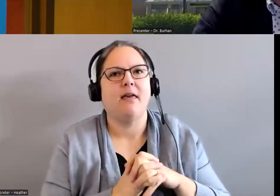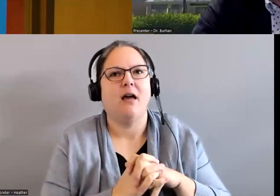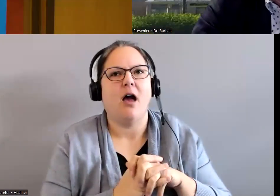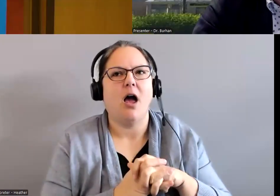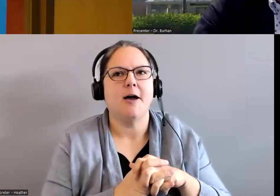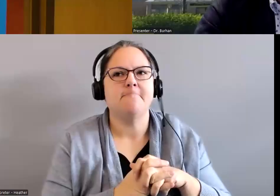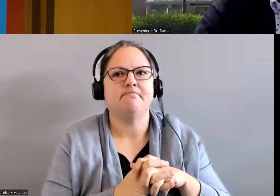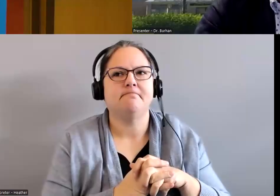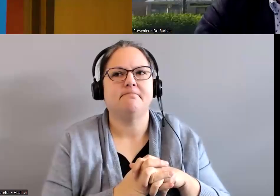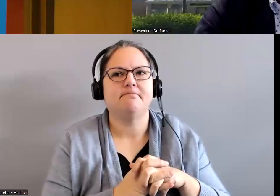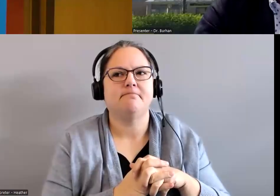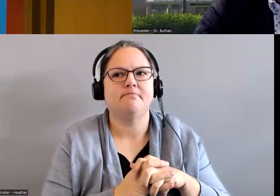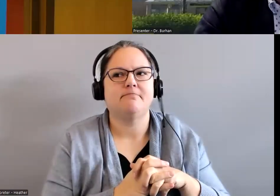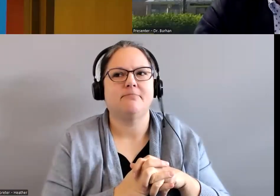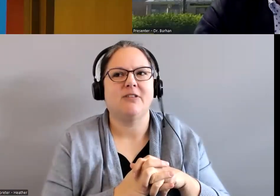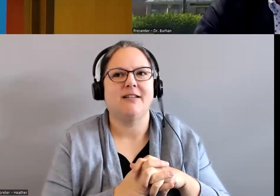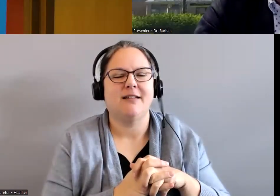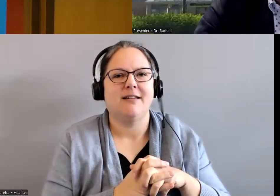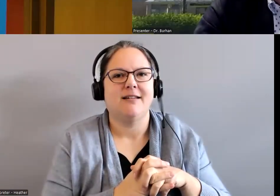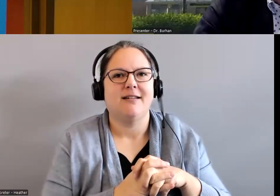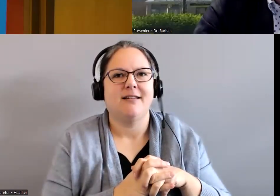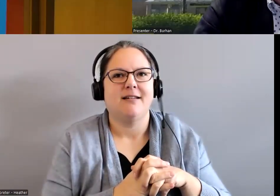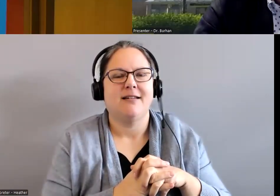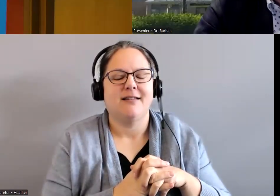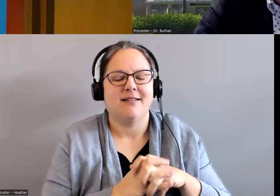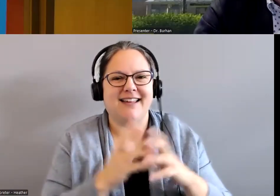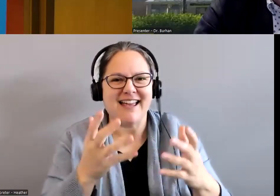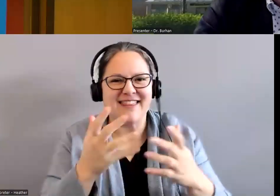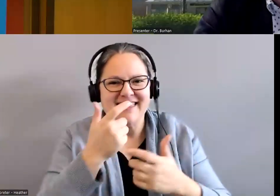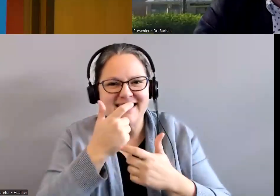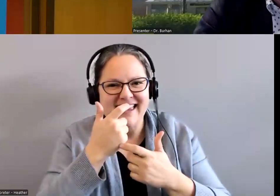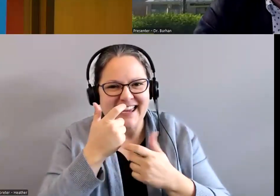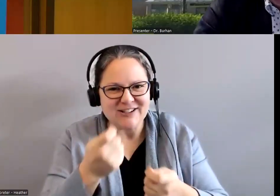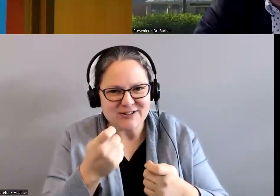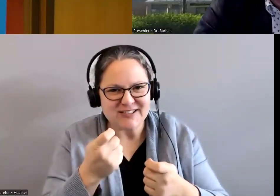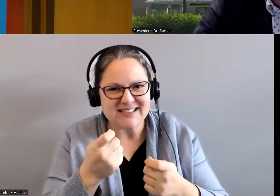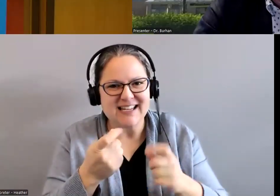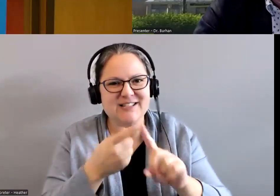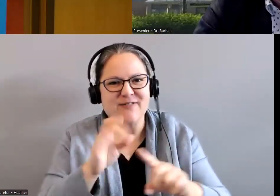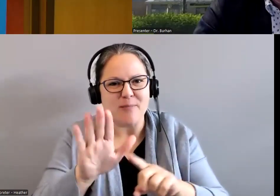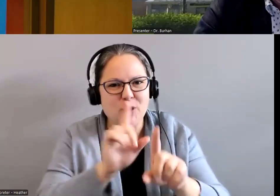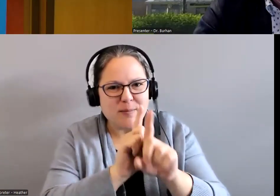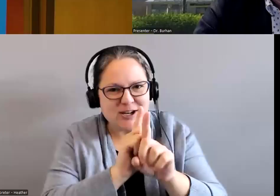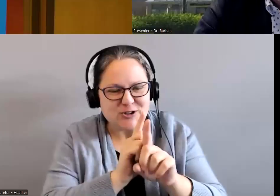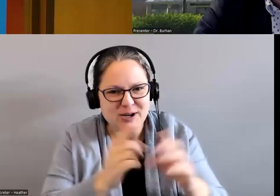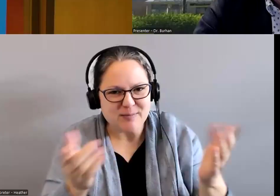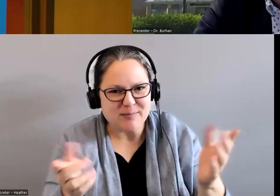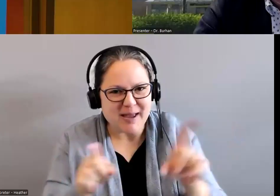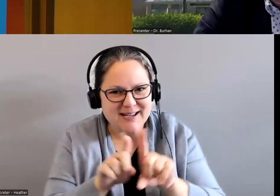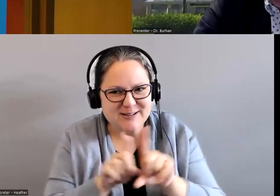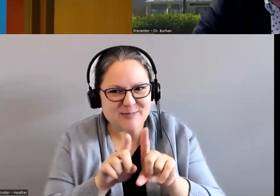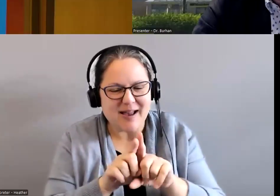know, again, the interest in geriatric psychiatry came from your mentorship as well, Dr. Conwell. So I